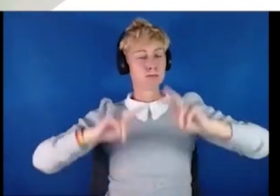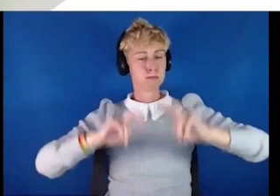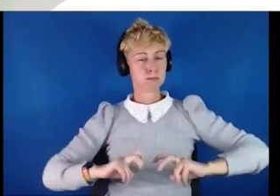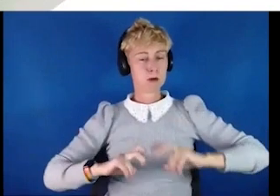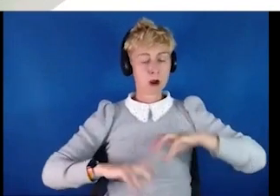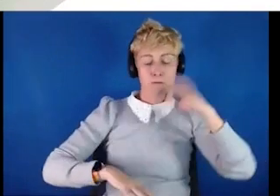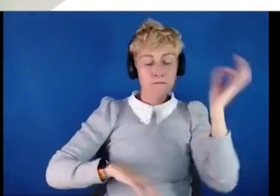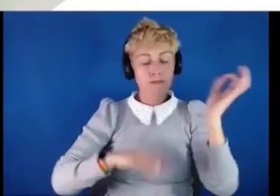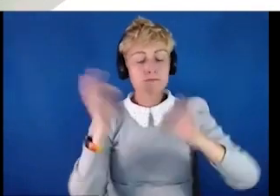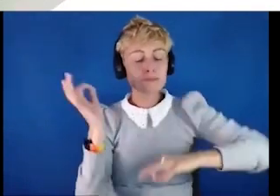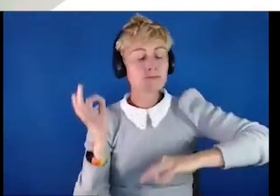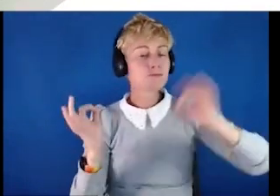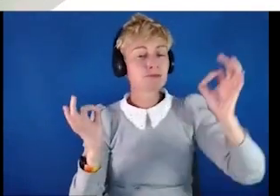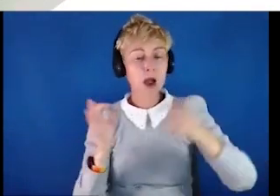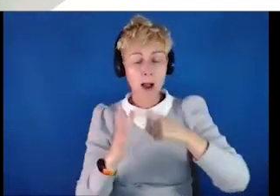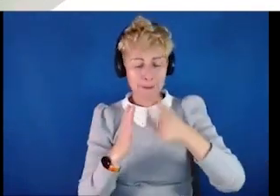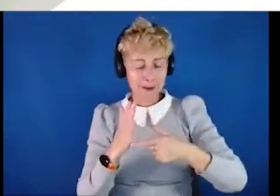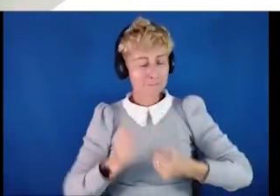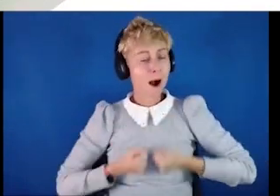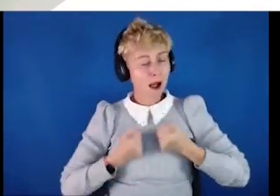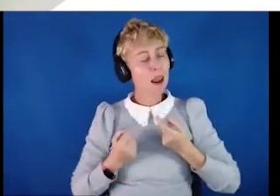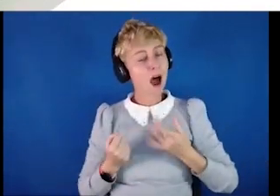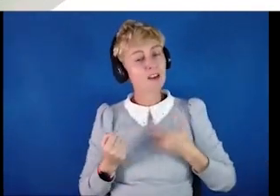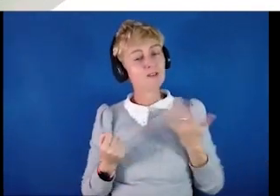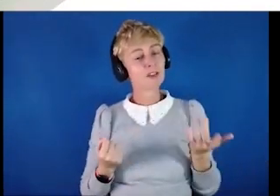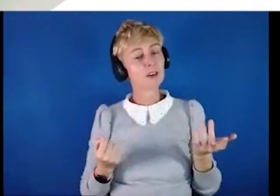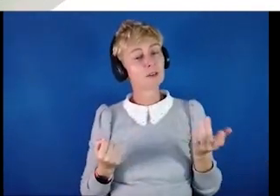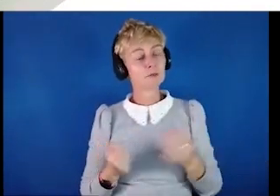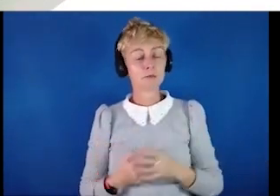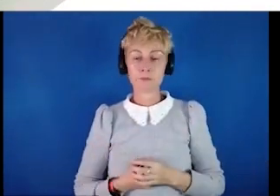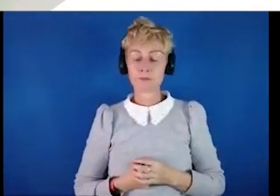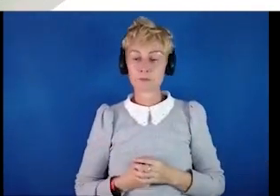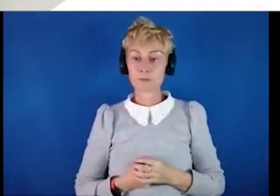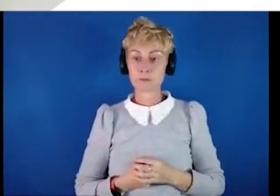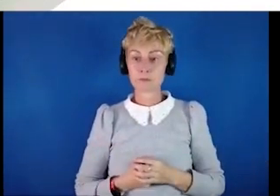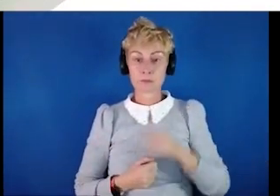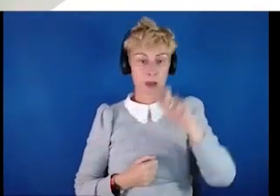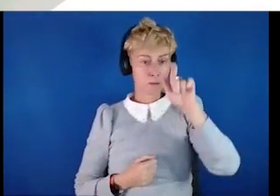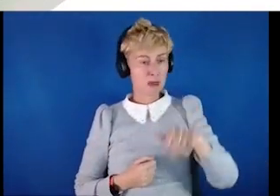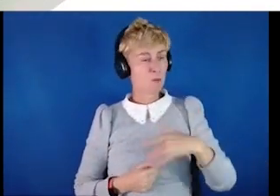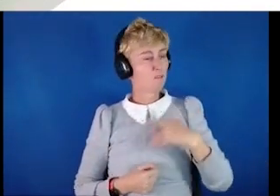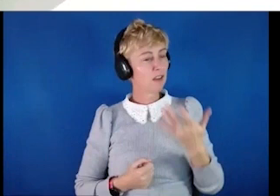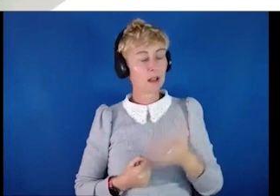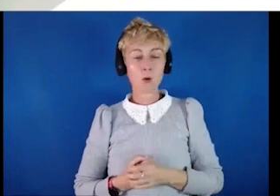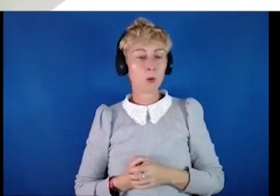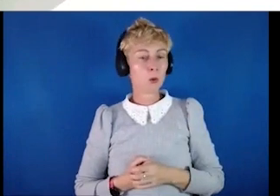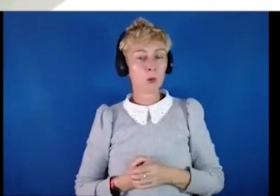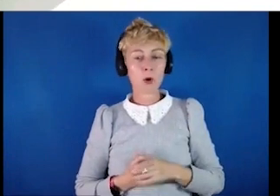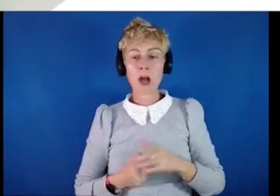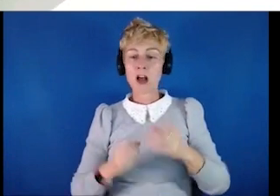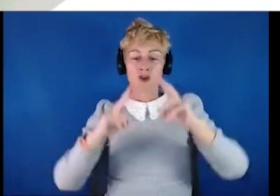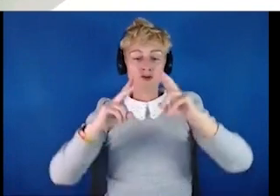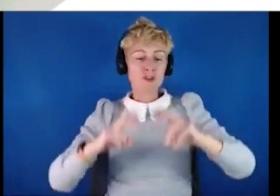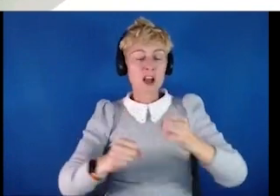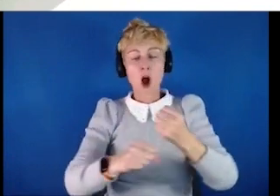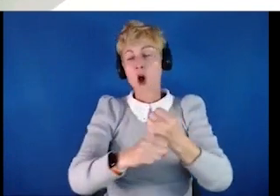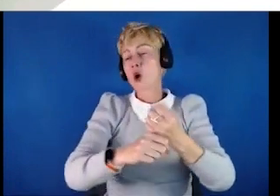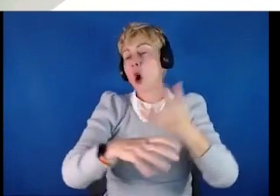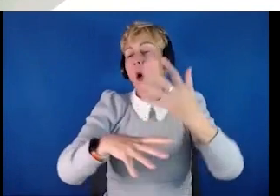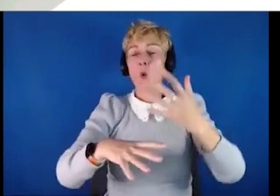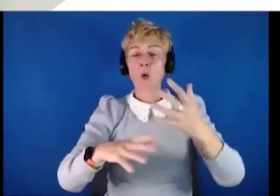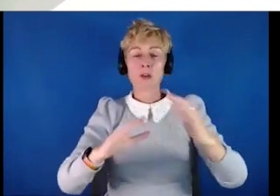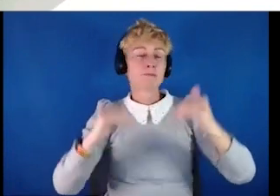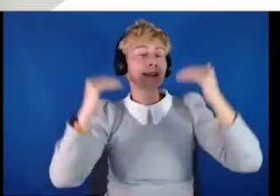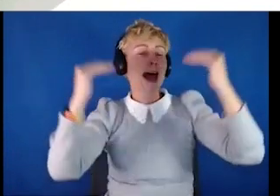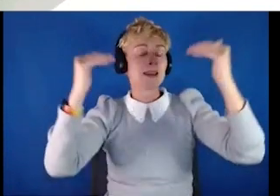inquiry into their lives from different disciplinary perspectives. They associate it with gold standards, stiff